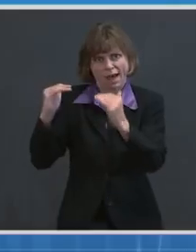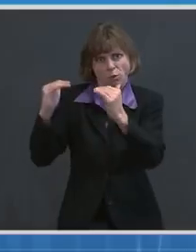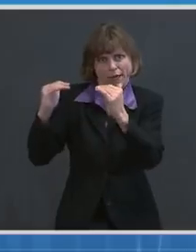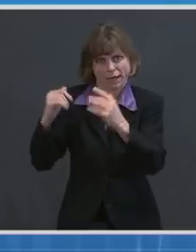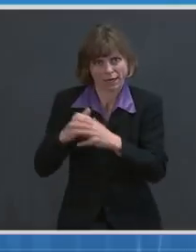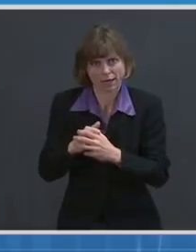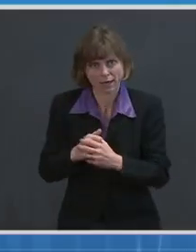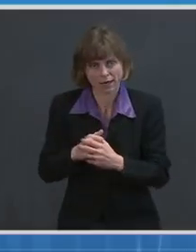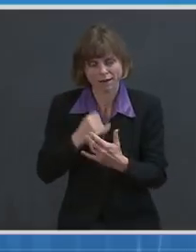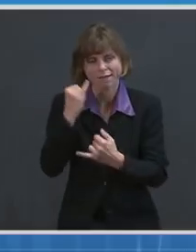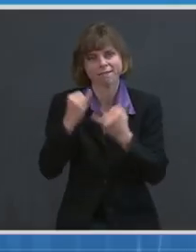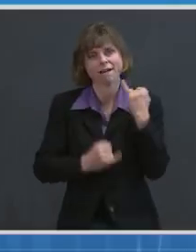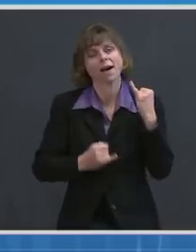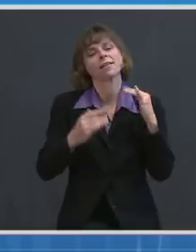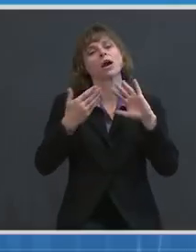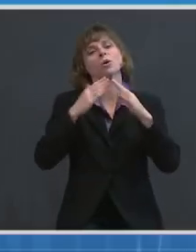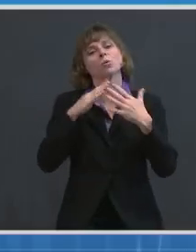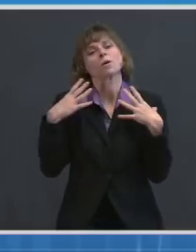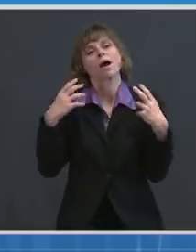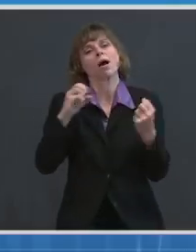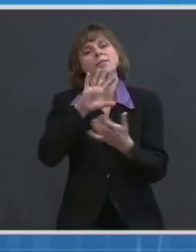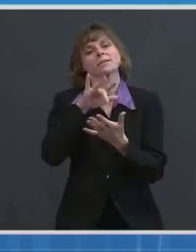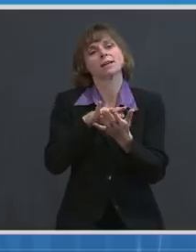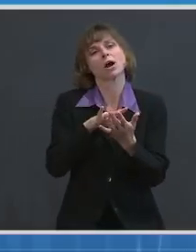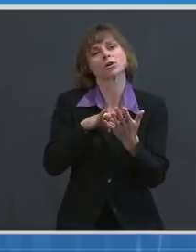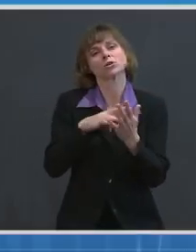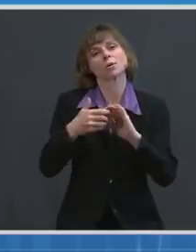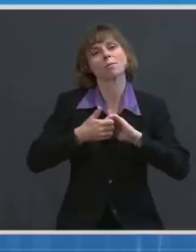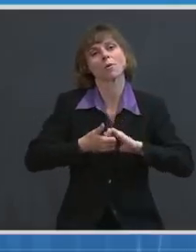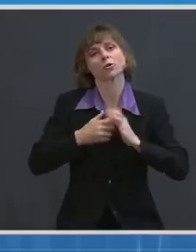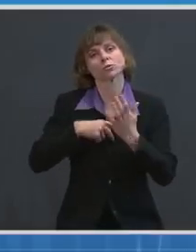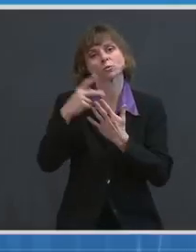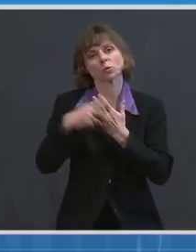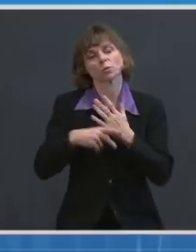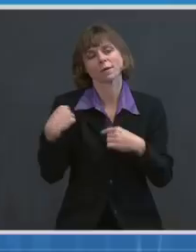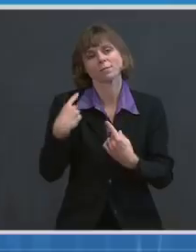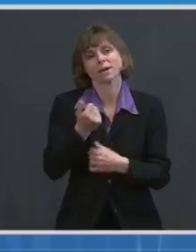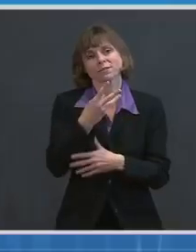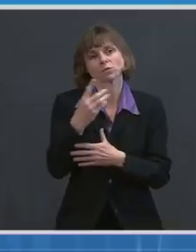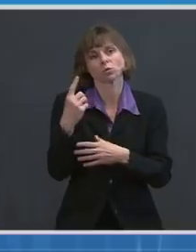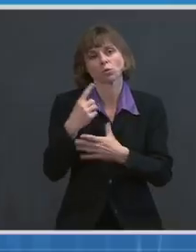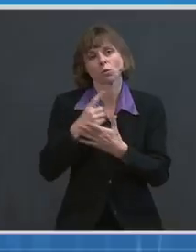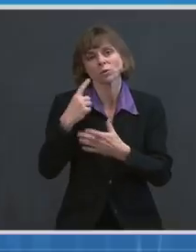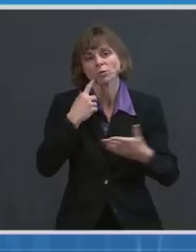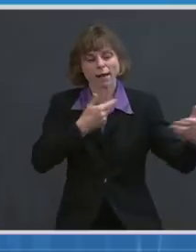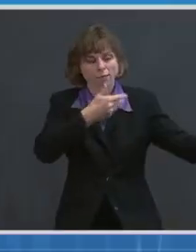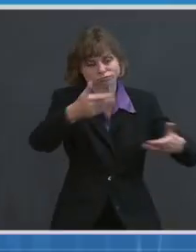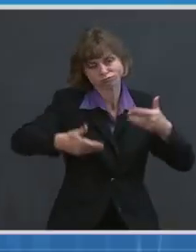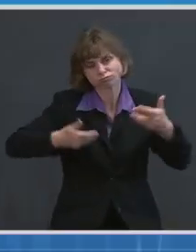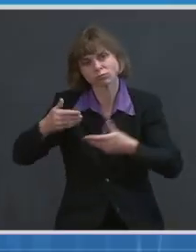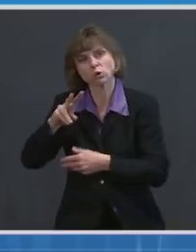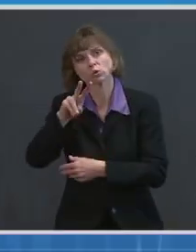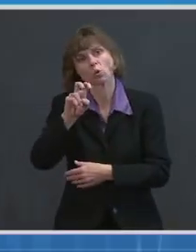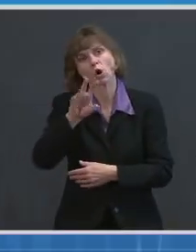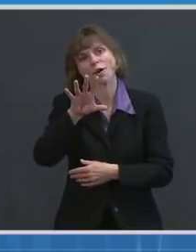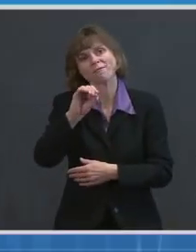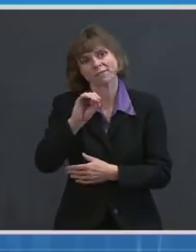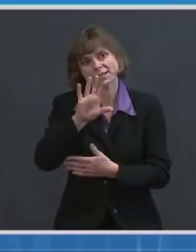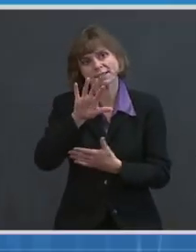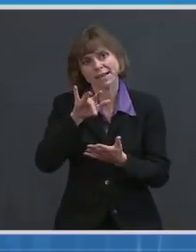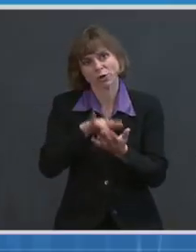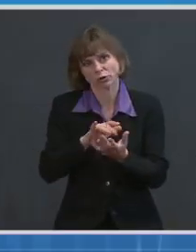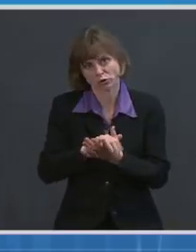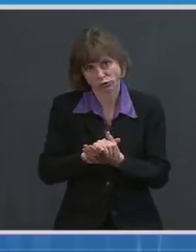Health Centers Partnership Program. And over the past 3 weeks, we have been onboarding the first 250 centers. They collectively